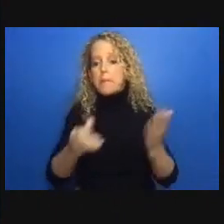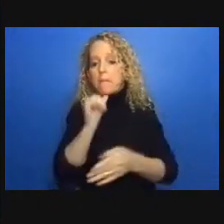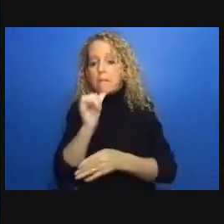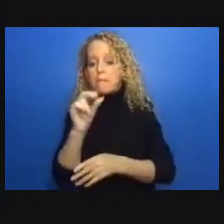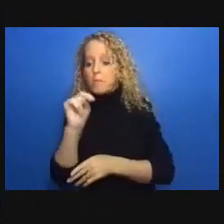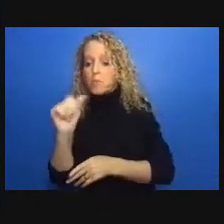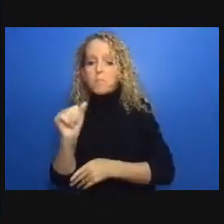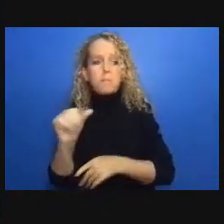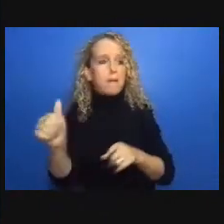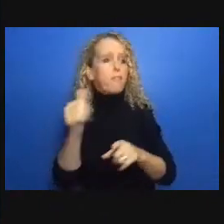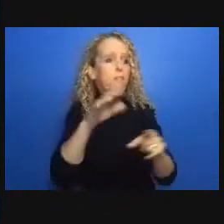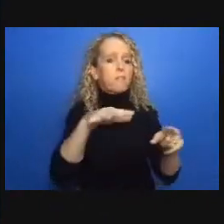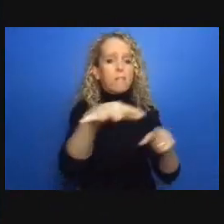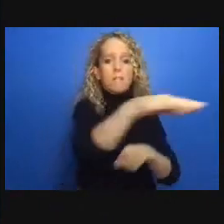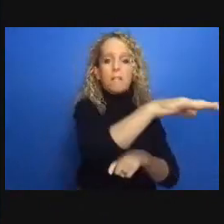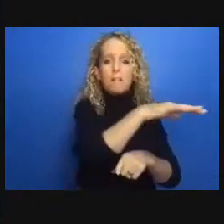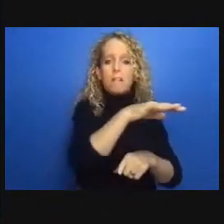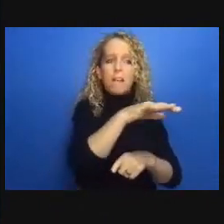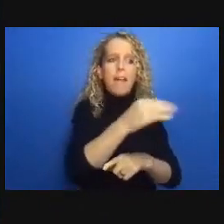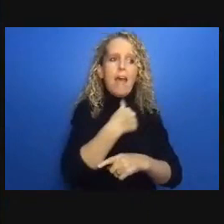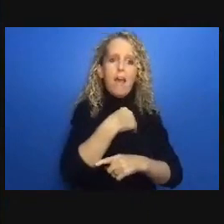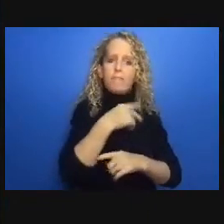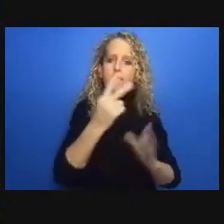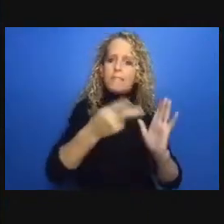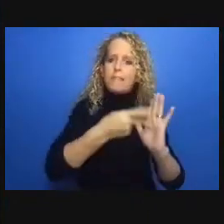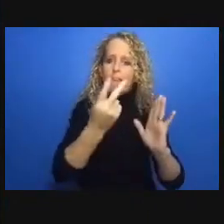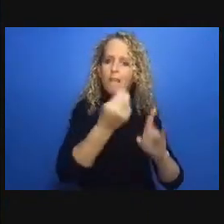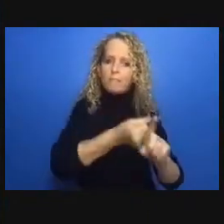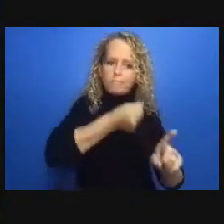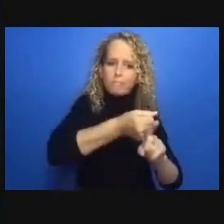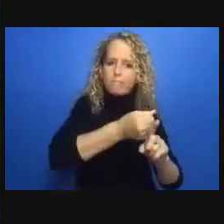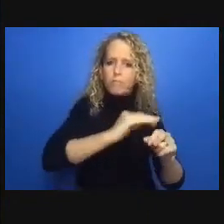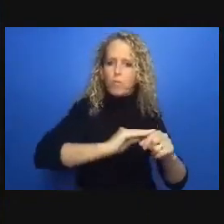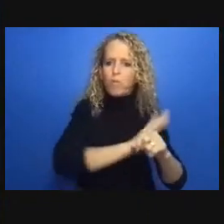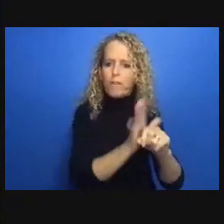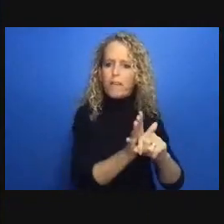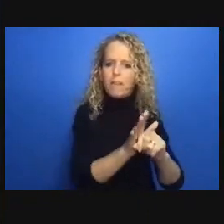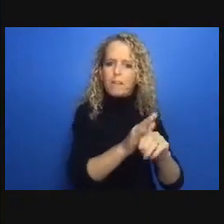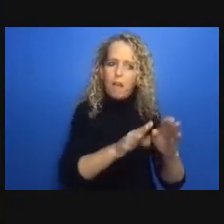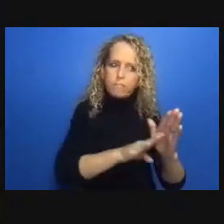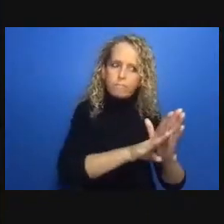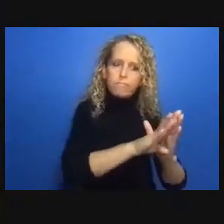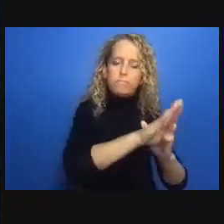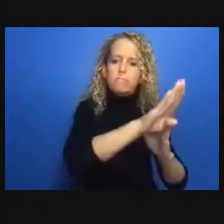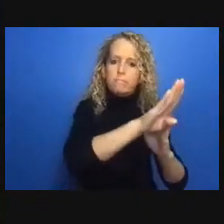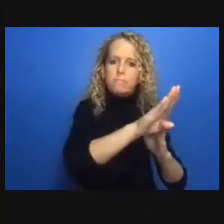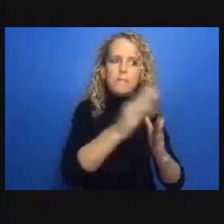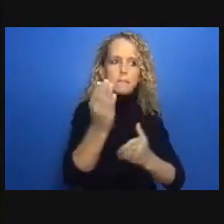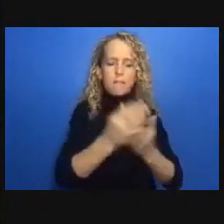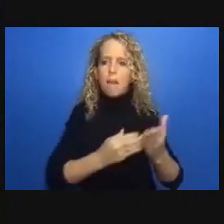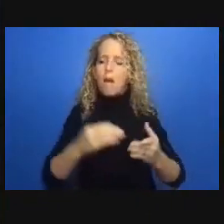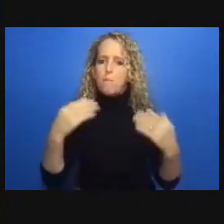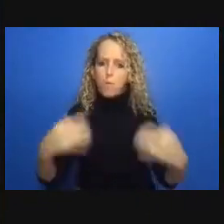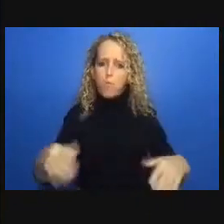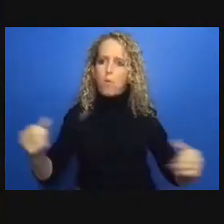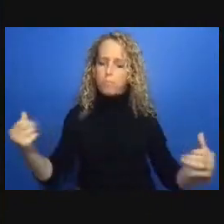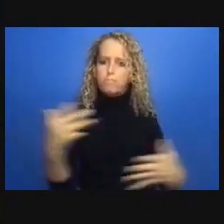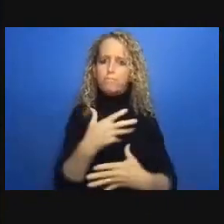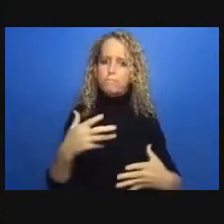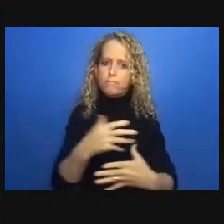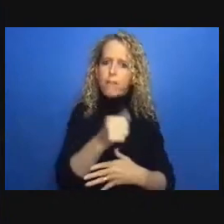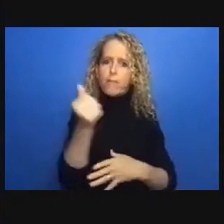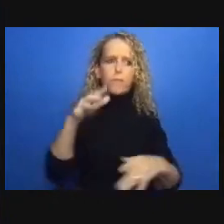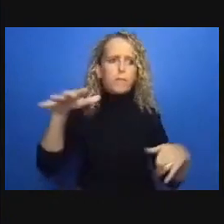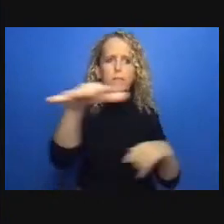around the world, we are in the midst of a second wave. In some cases, this is, frightening escalation of the numbers of COVID. And so not only is